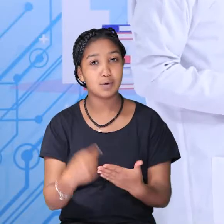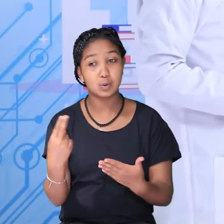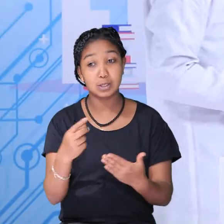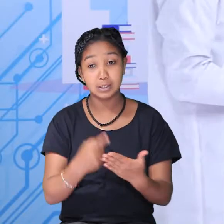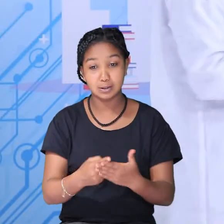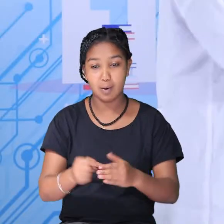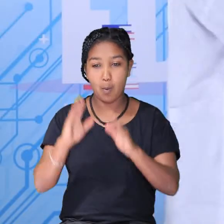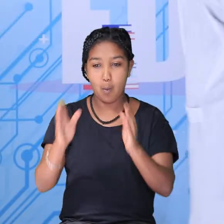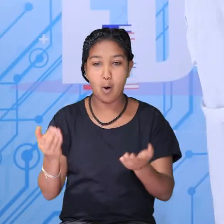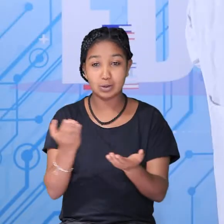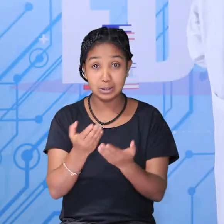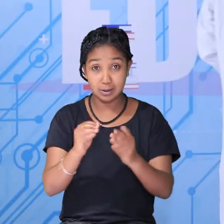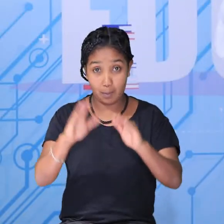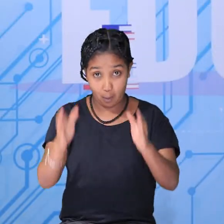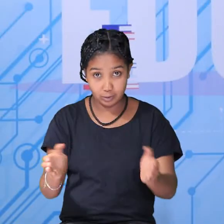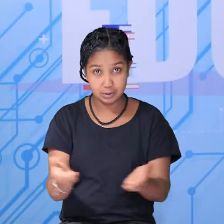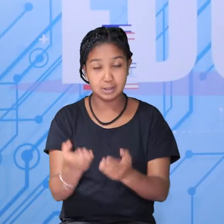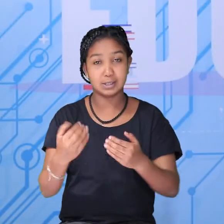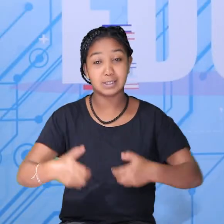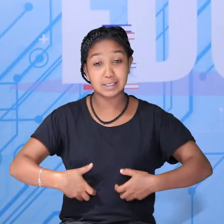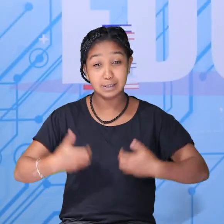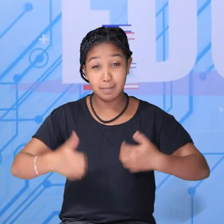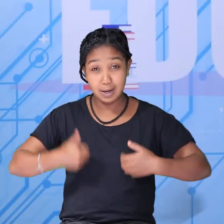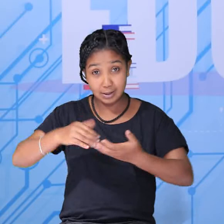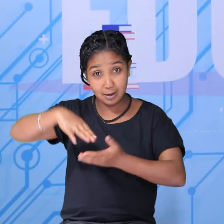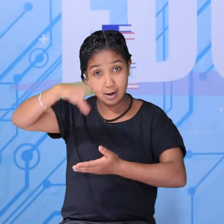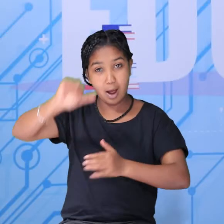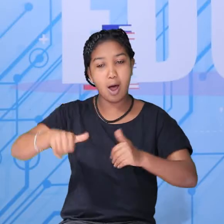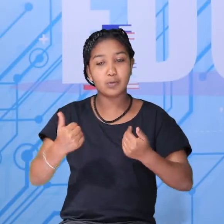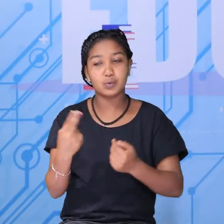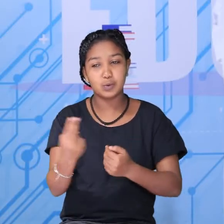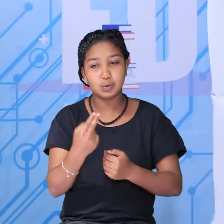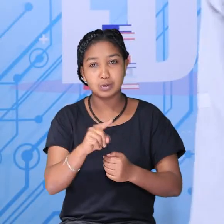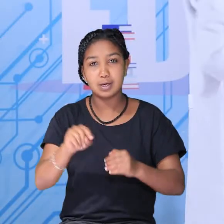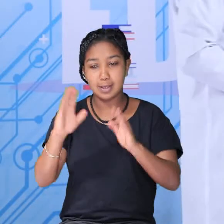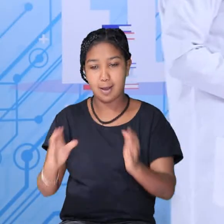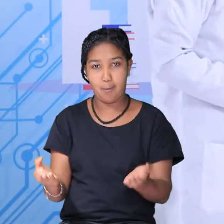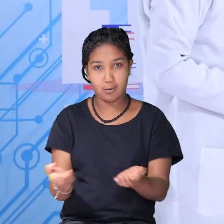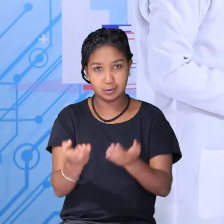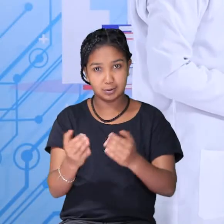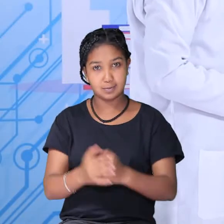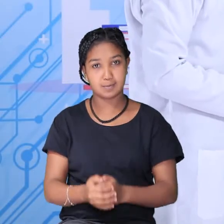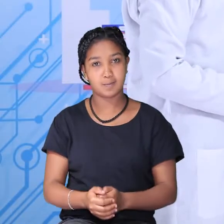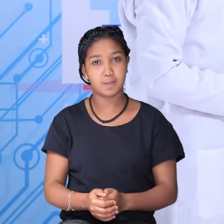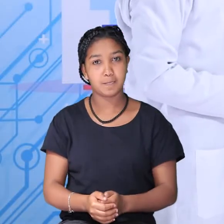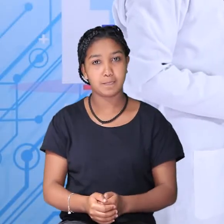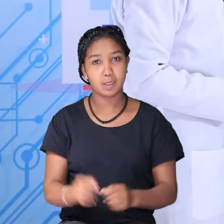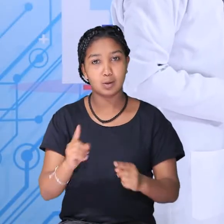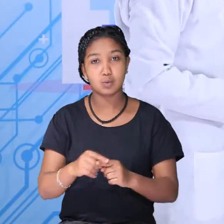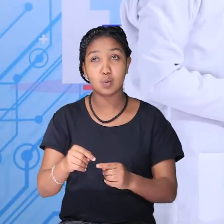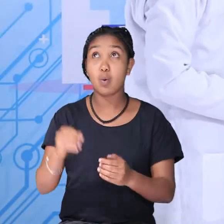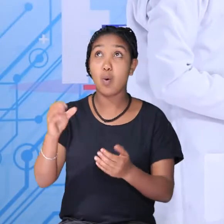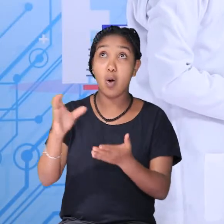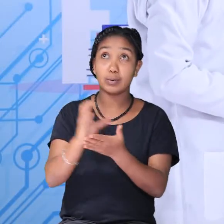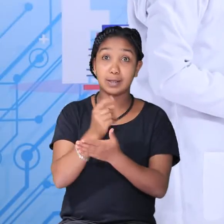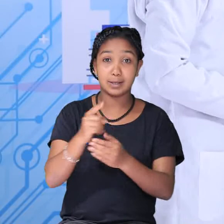those boxes, the chimpanzee learned how to use the boxes to obtain